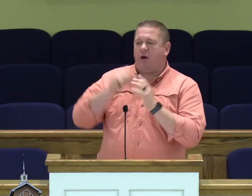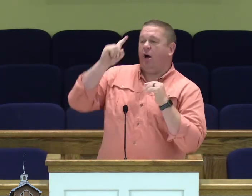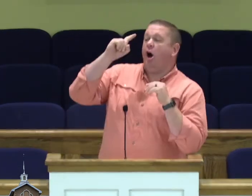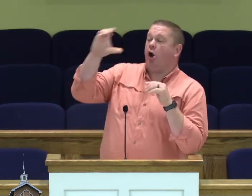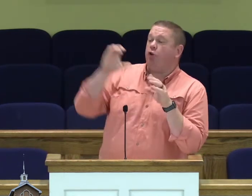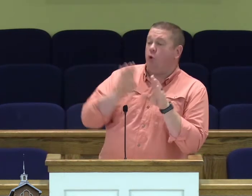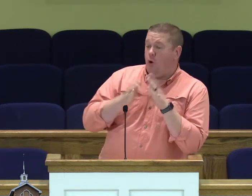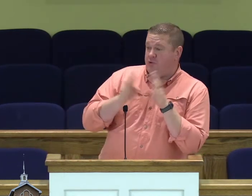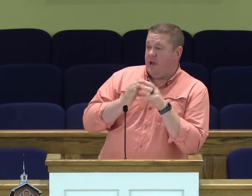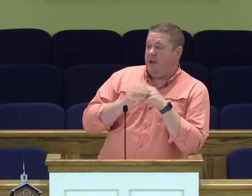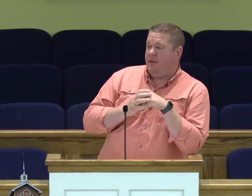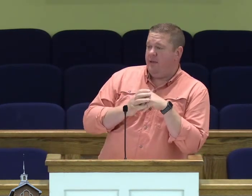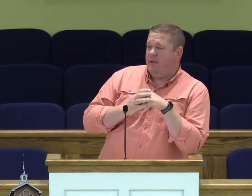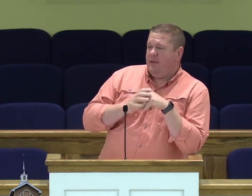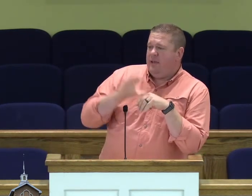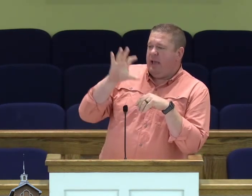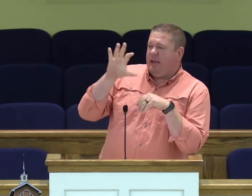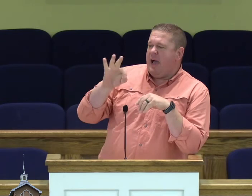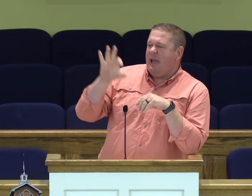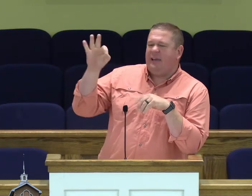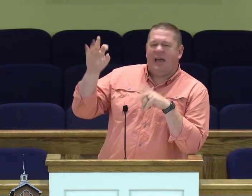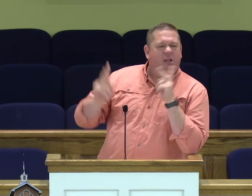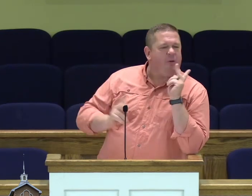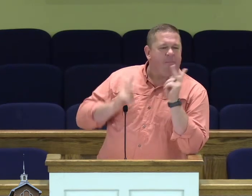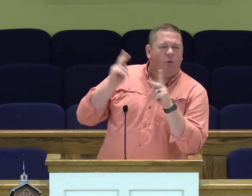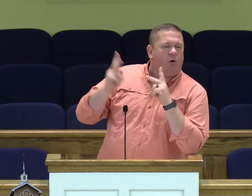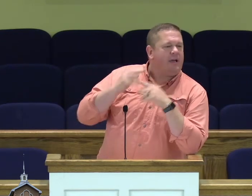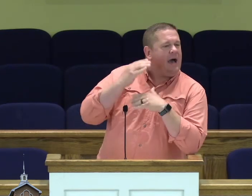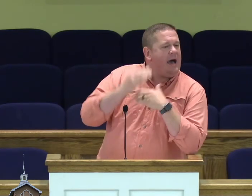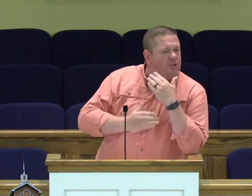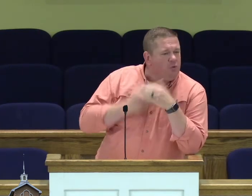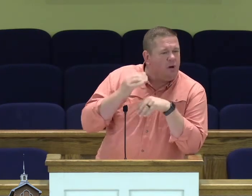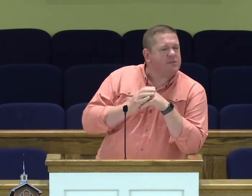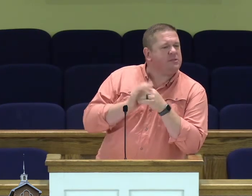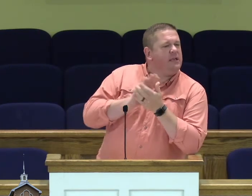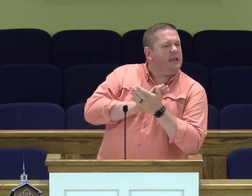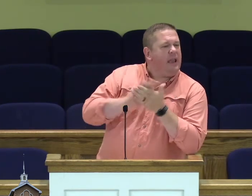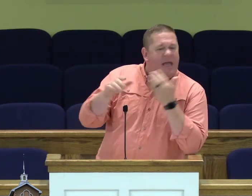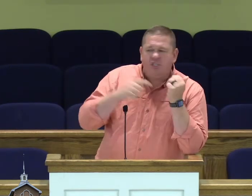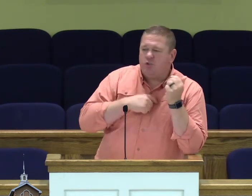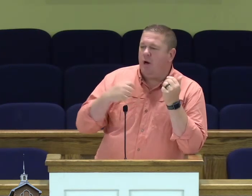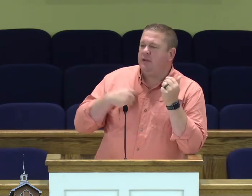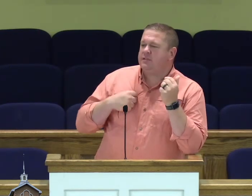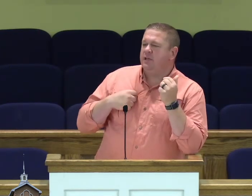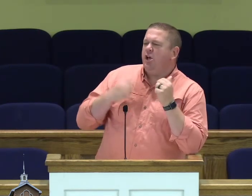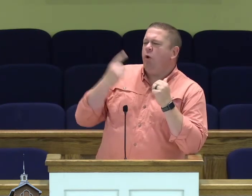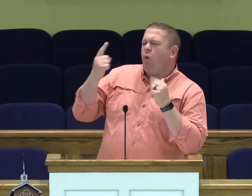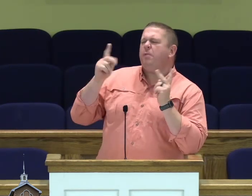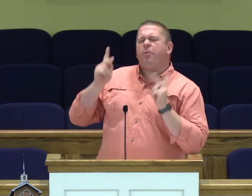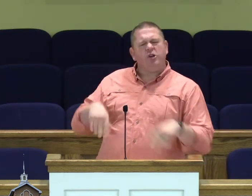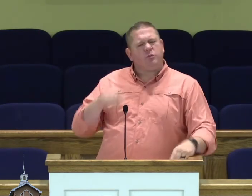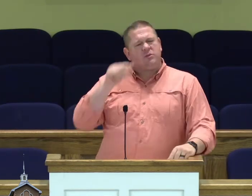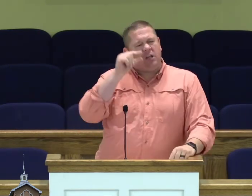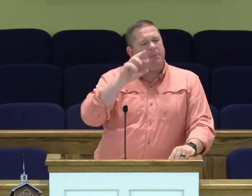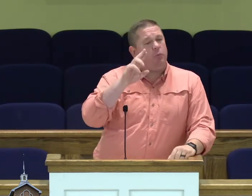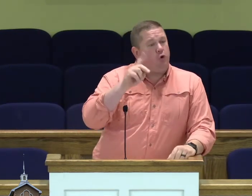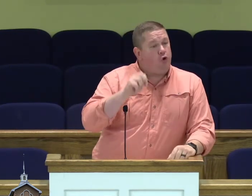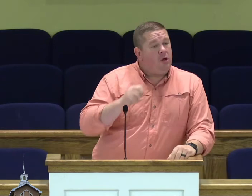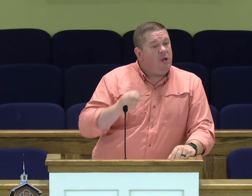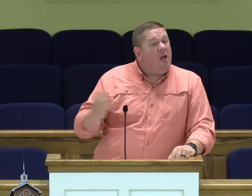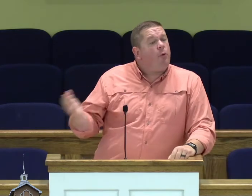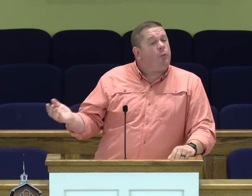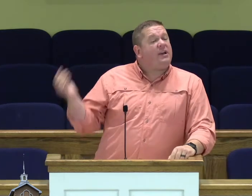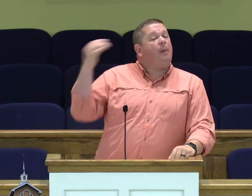can knock on 100 doors, right? And 99 people were kind to us, nice to us. One person was a little bit